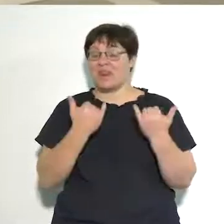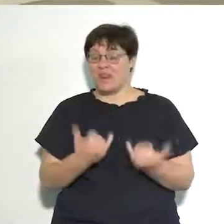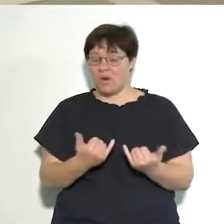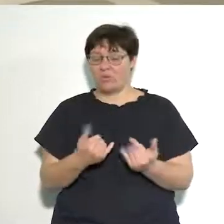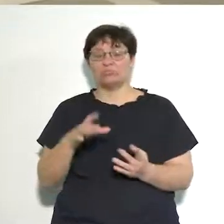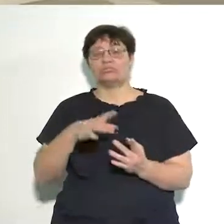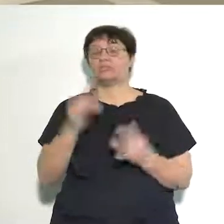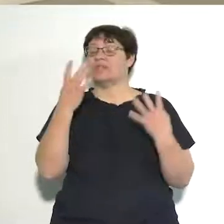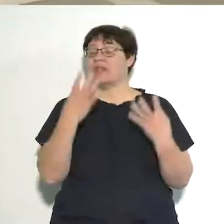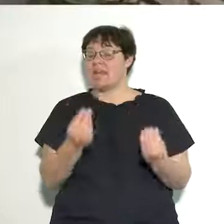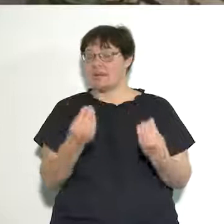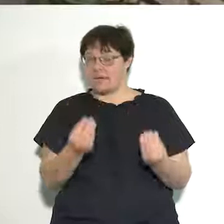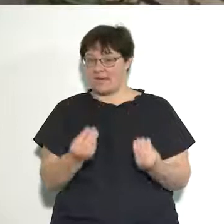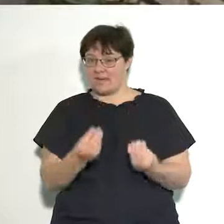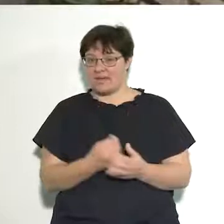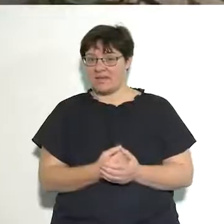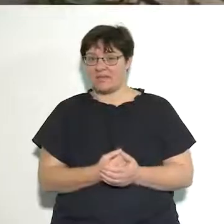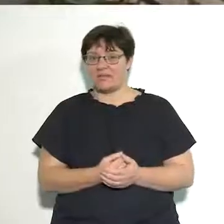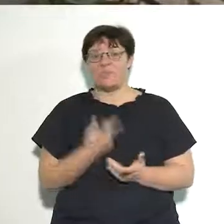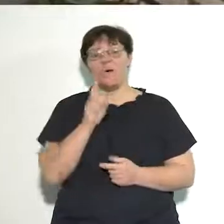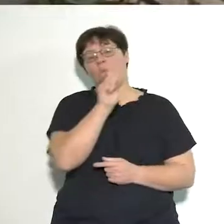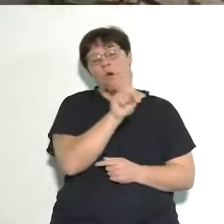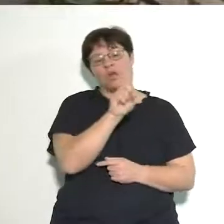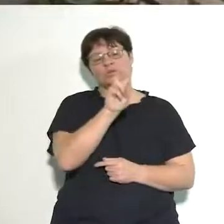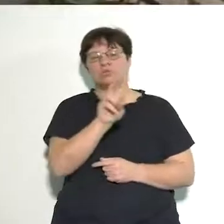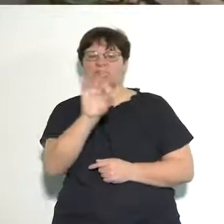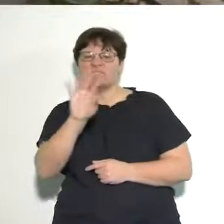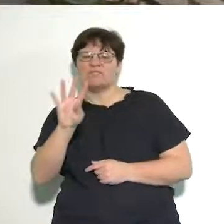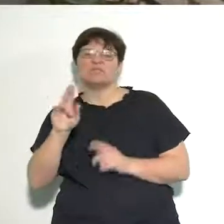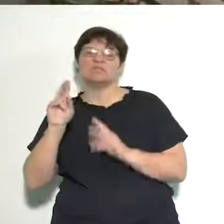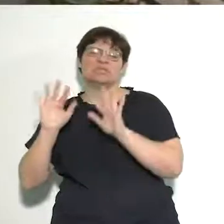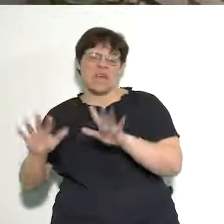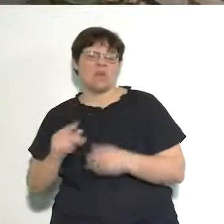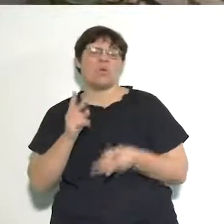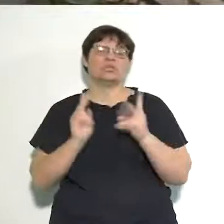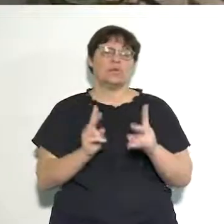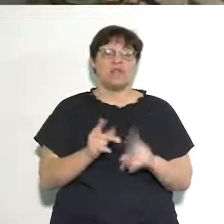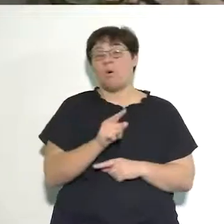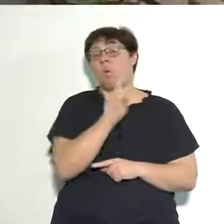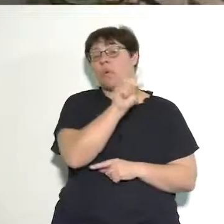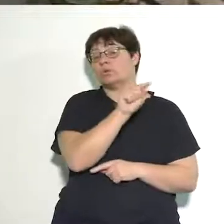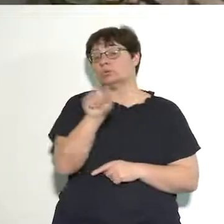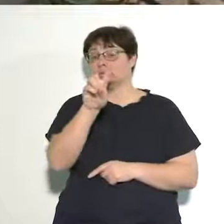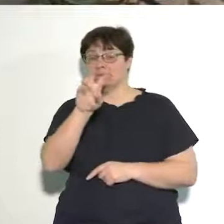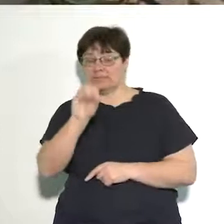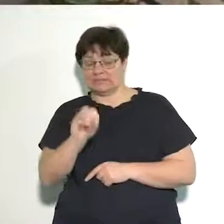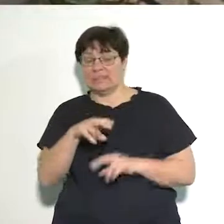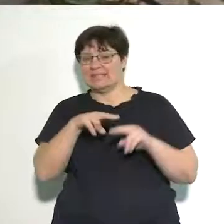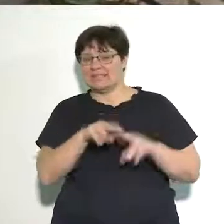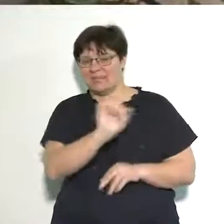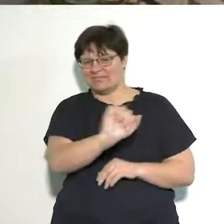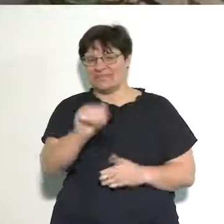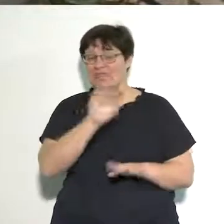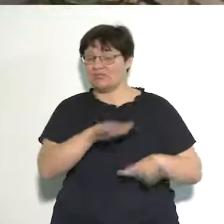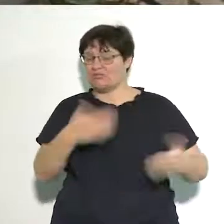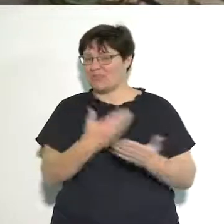Then you are going to choose a number range. You might want to use numbers 1 to 10, or 1 to 12, or even 1 to 20, depending on